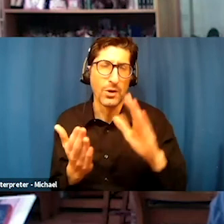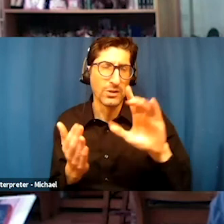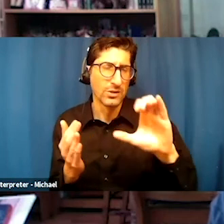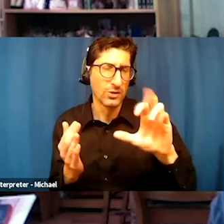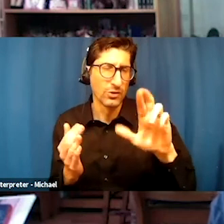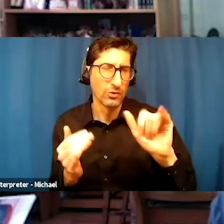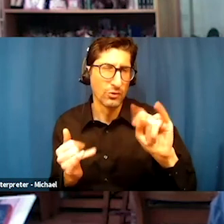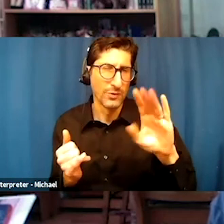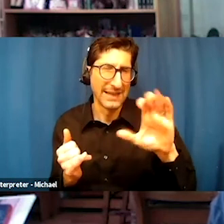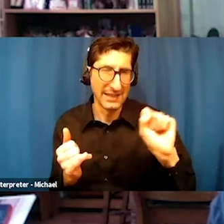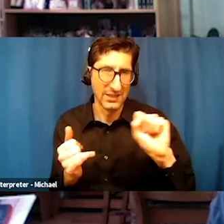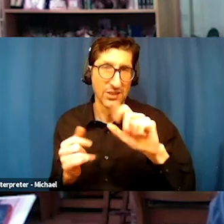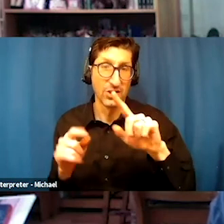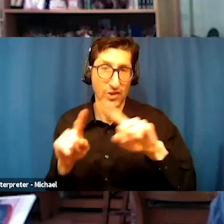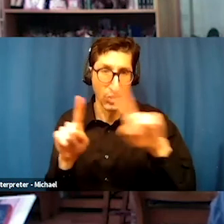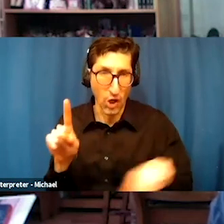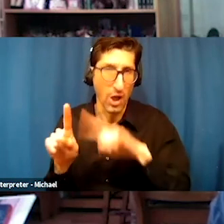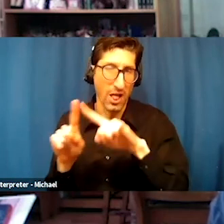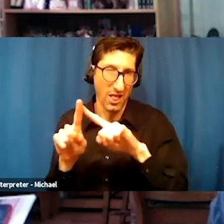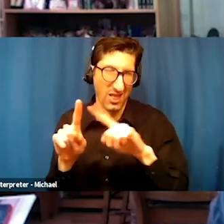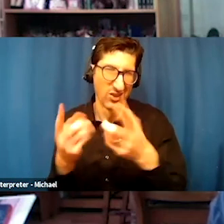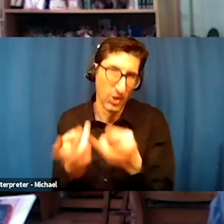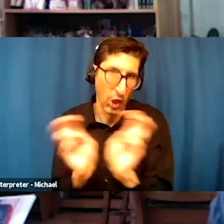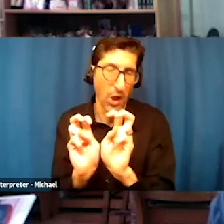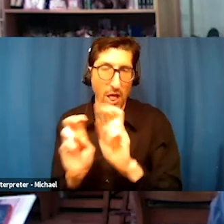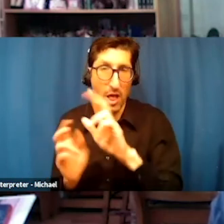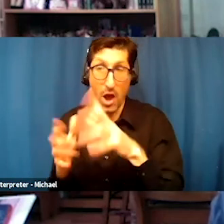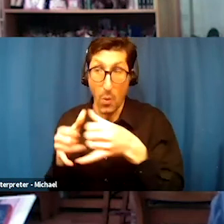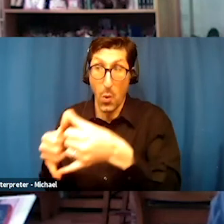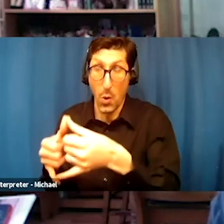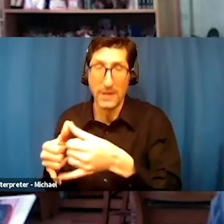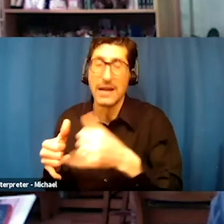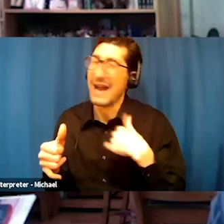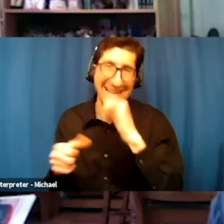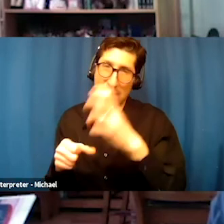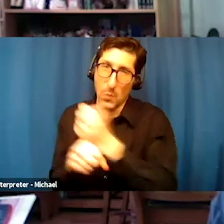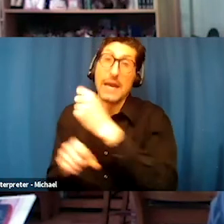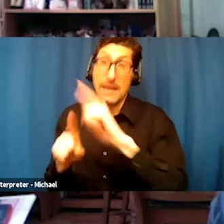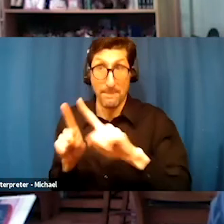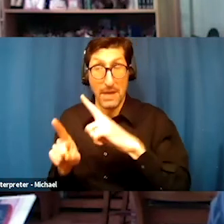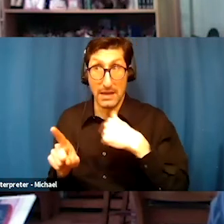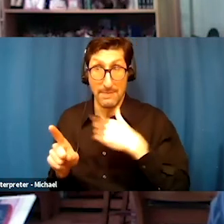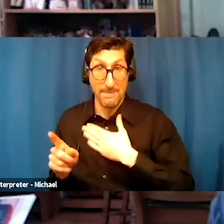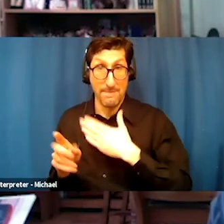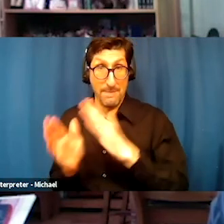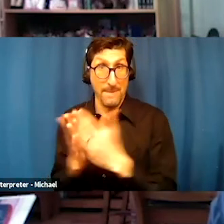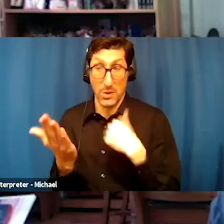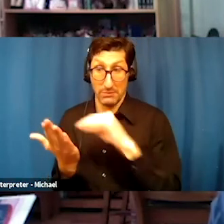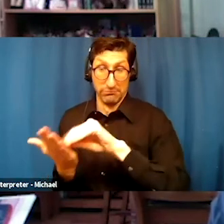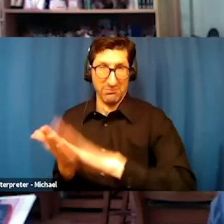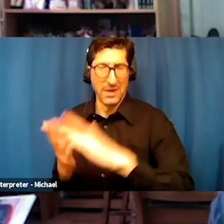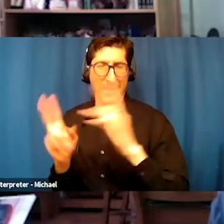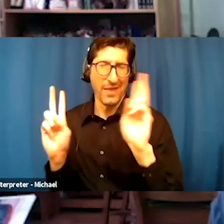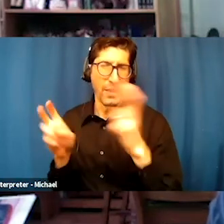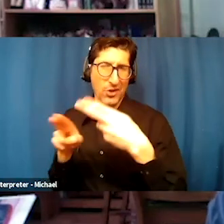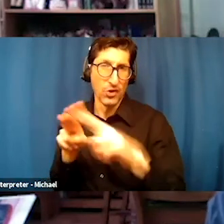and that was a very big deal. Um, I didn't win, but being shortlisted is, is a, it's a